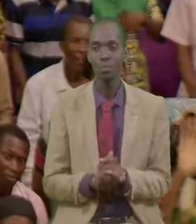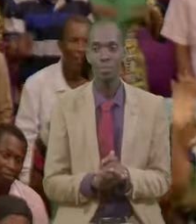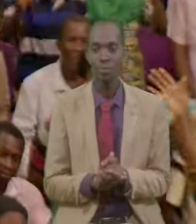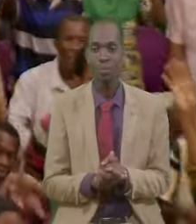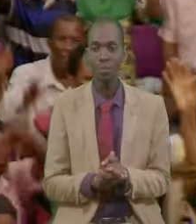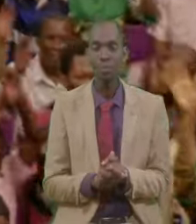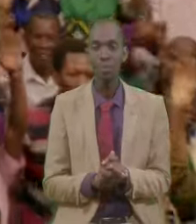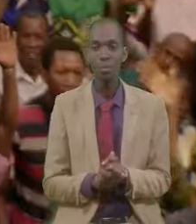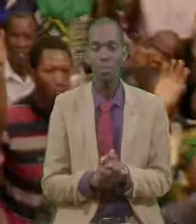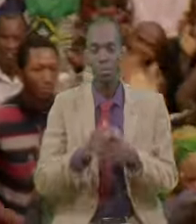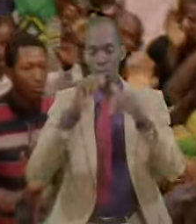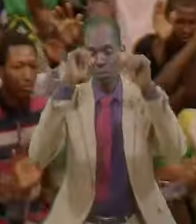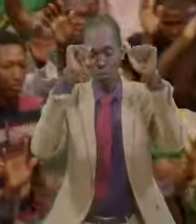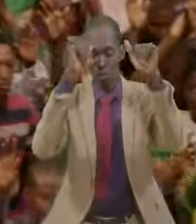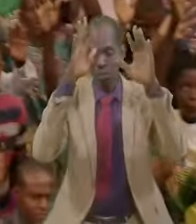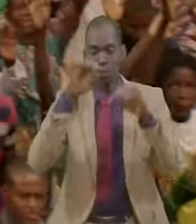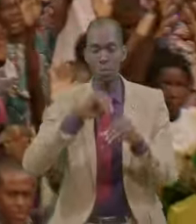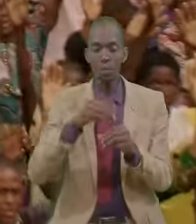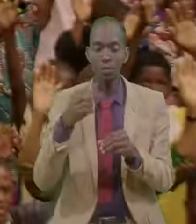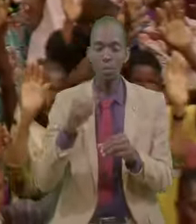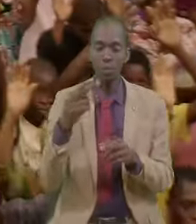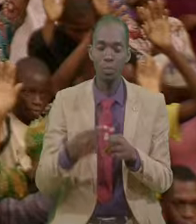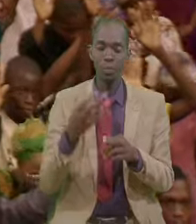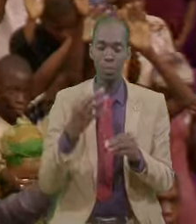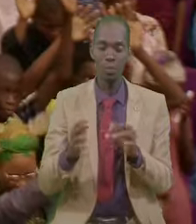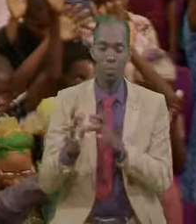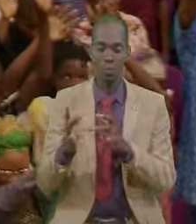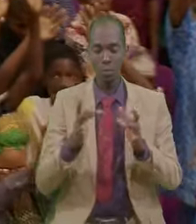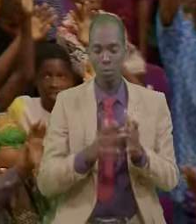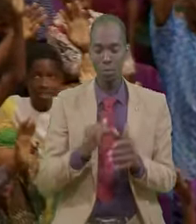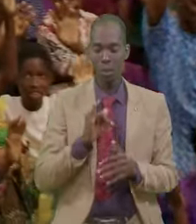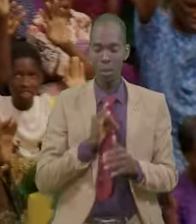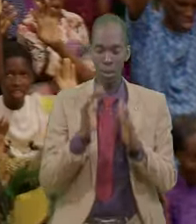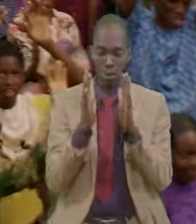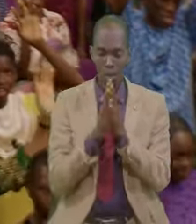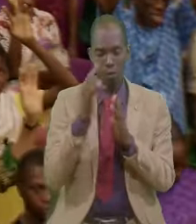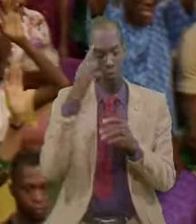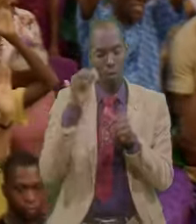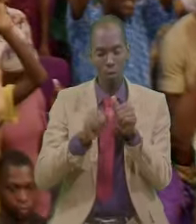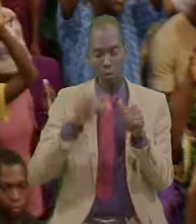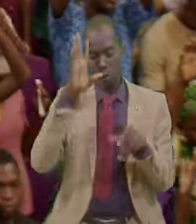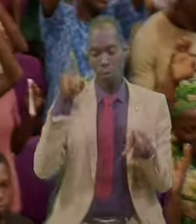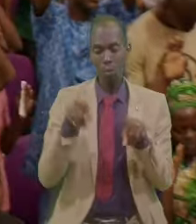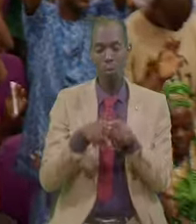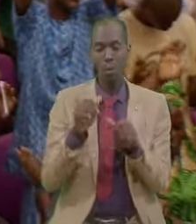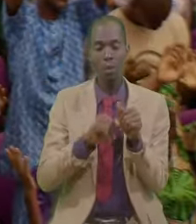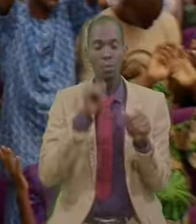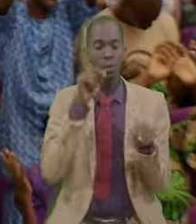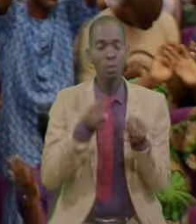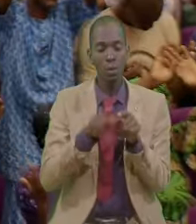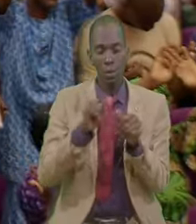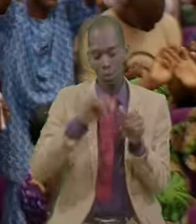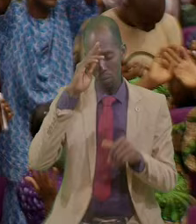there? Father, in the name of Jesus, I pray for every brother and every sister, every boy and